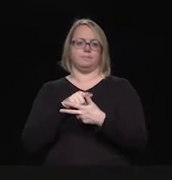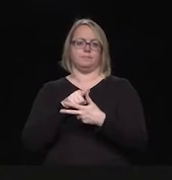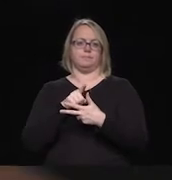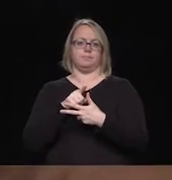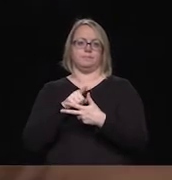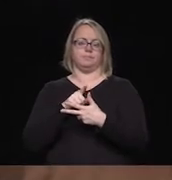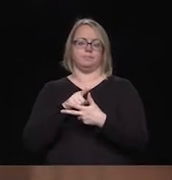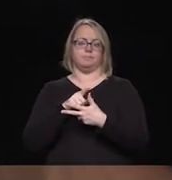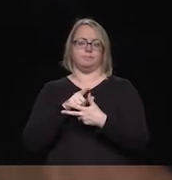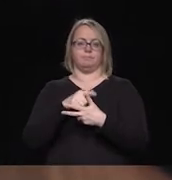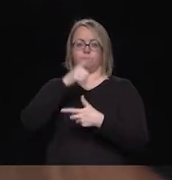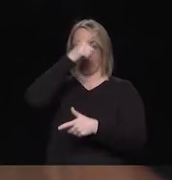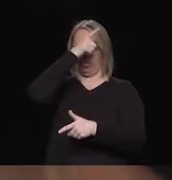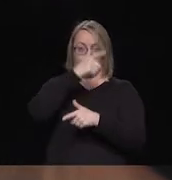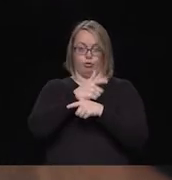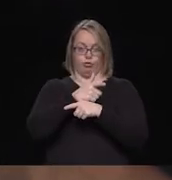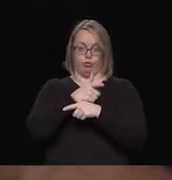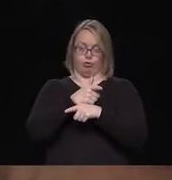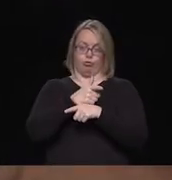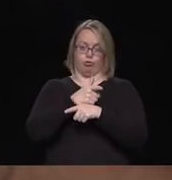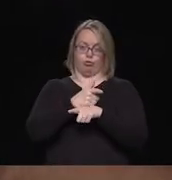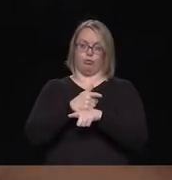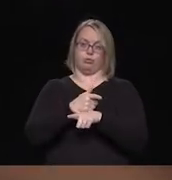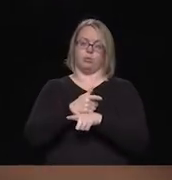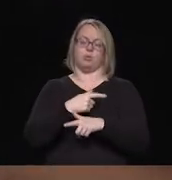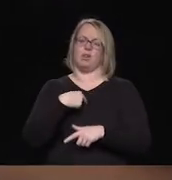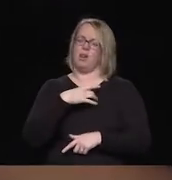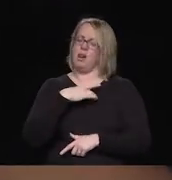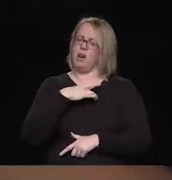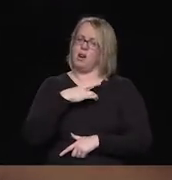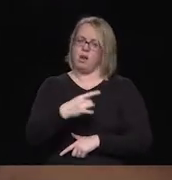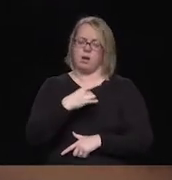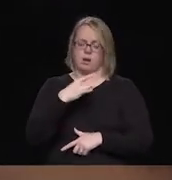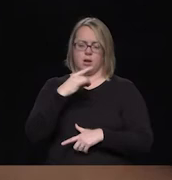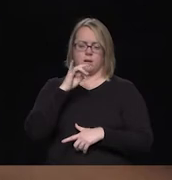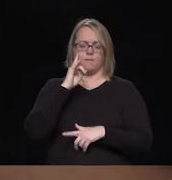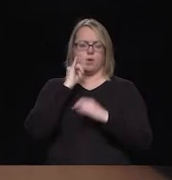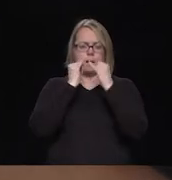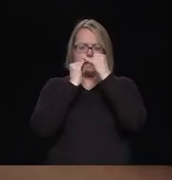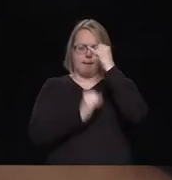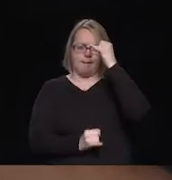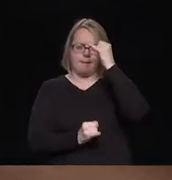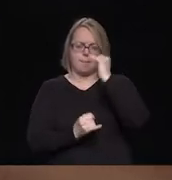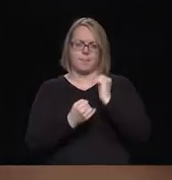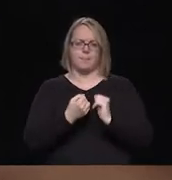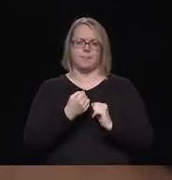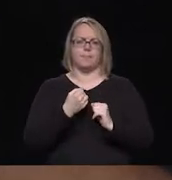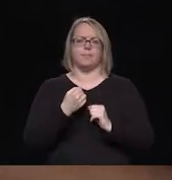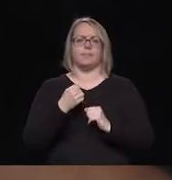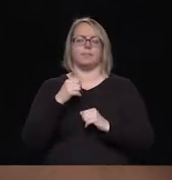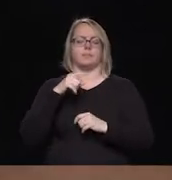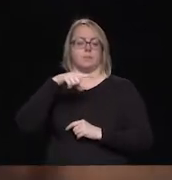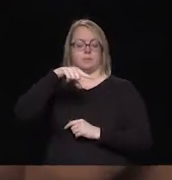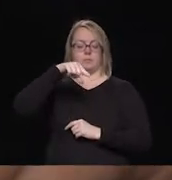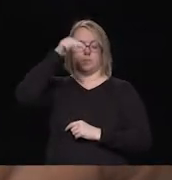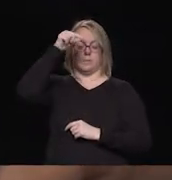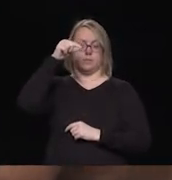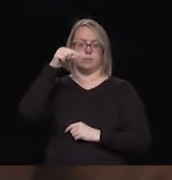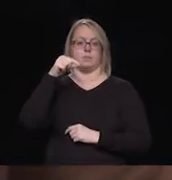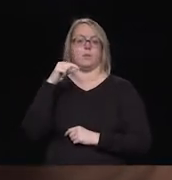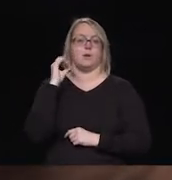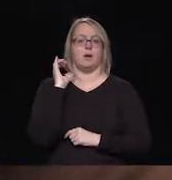You've got the little brother. This is good for those sharp edges and also fill in some wider area.